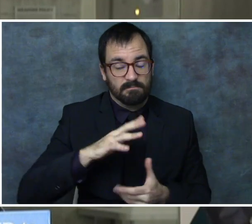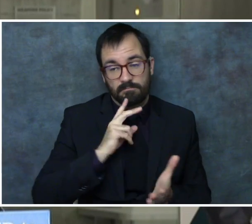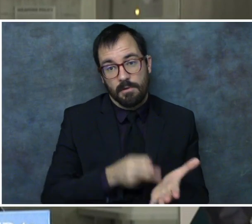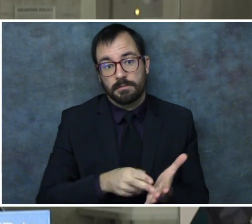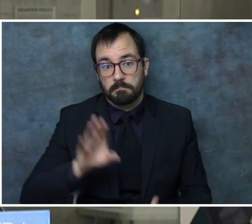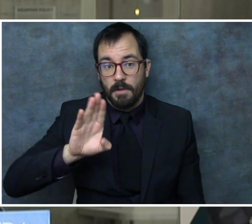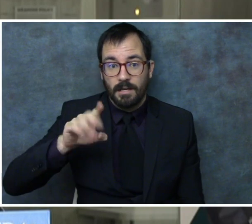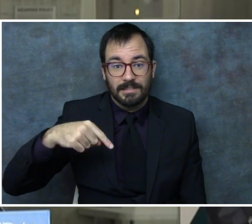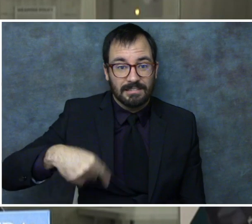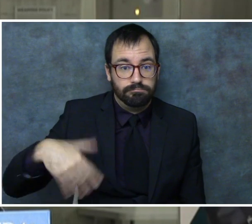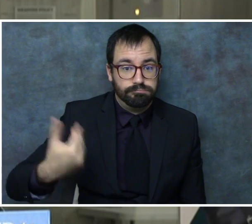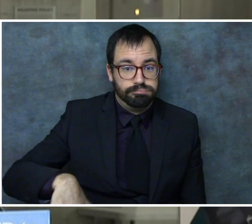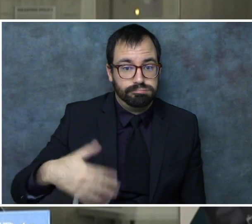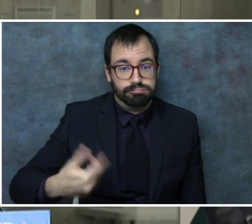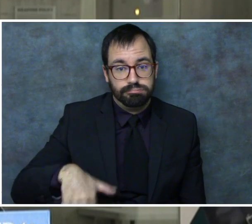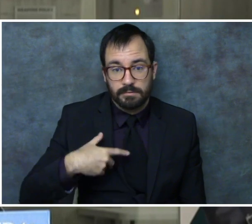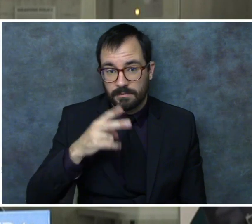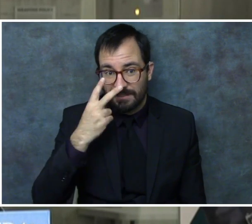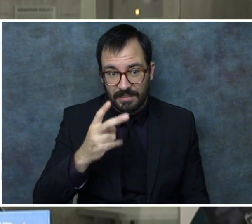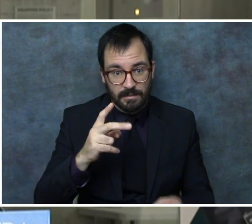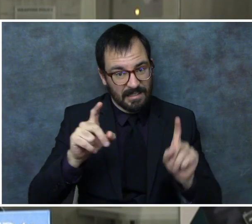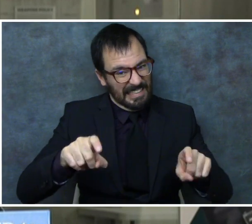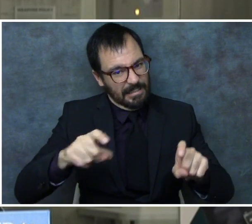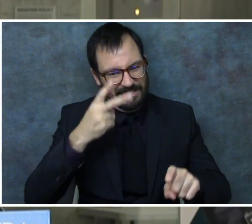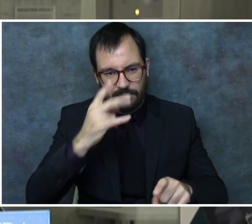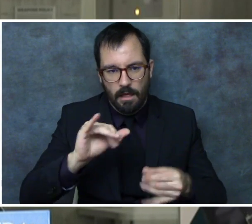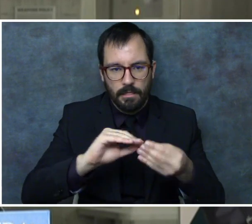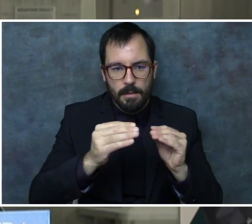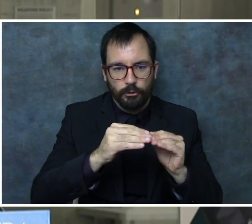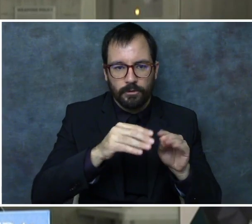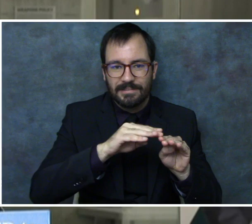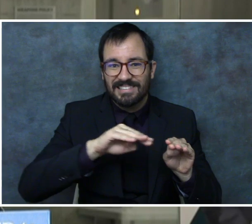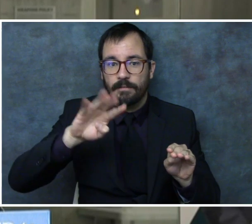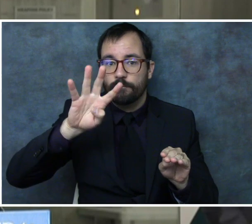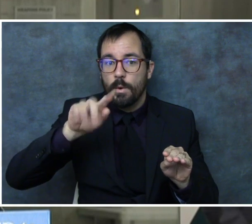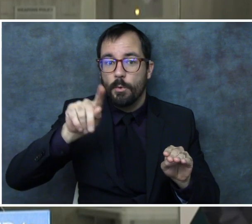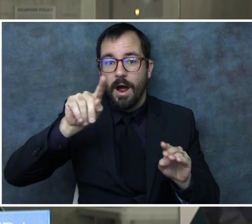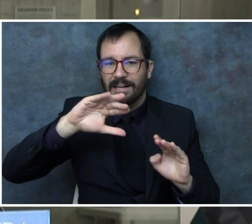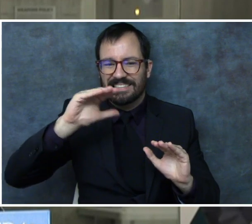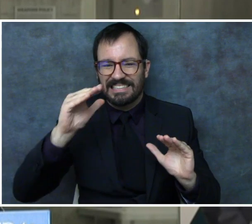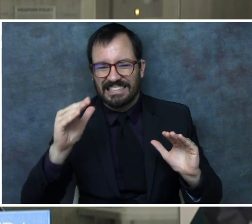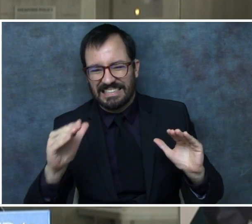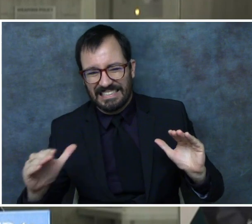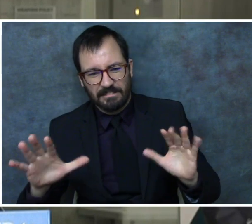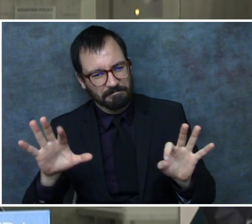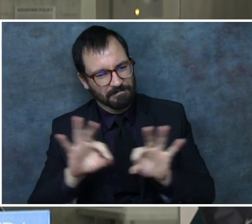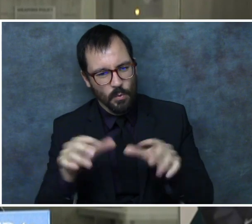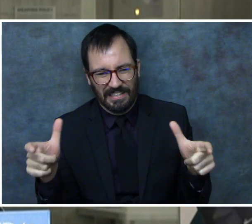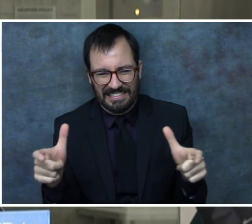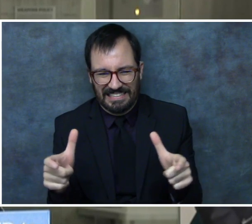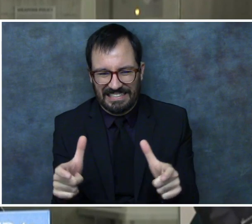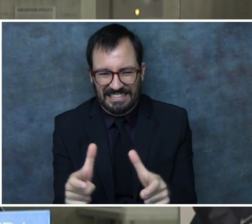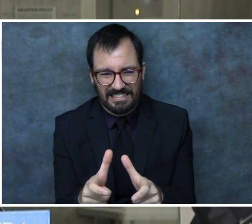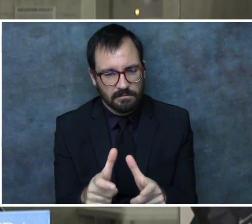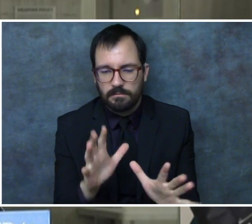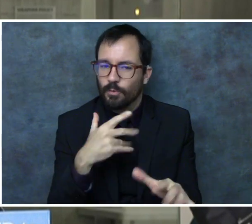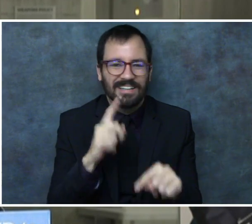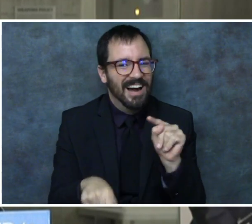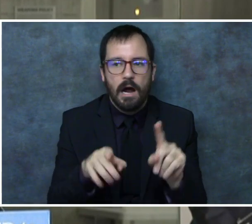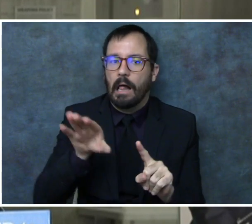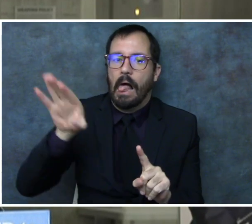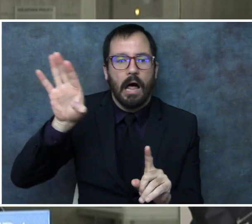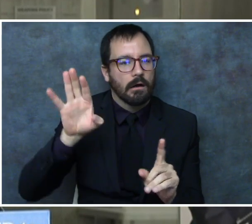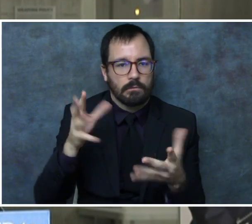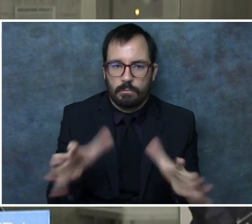down. We don't need to see the number go up. And in the last couple of press conferences, I've been very clear on, if you gather at a